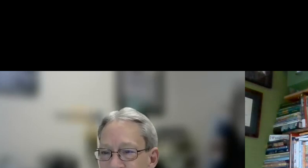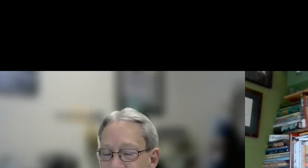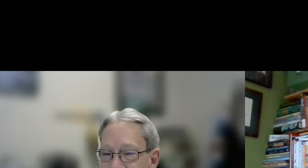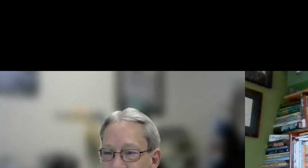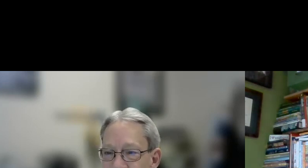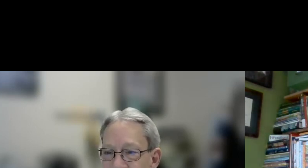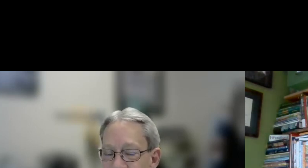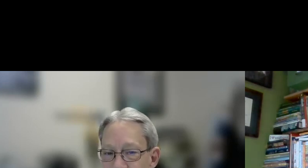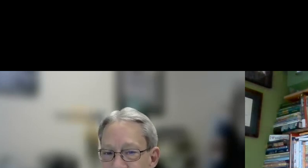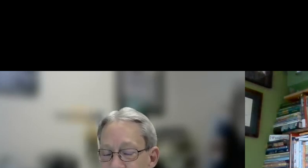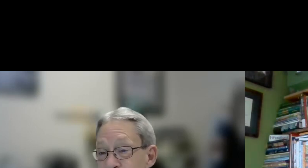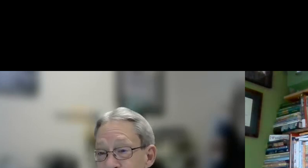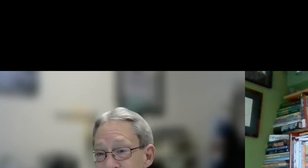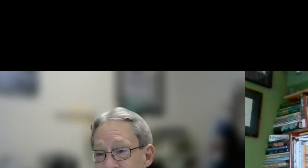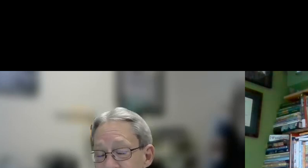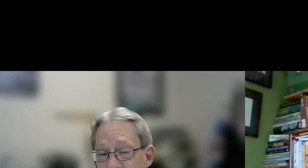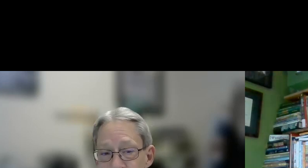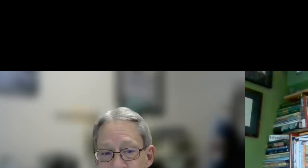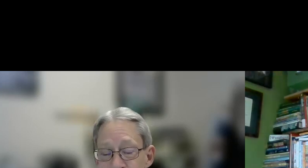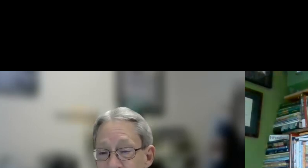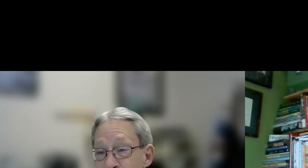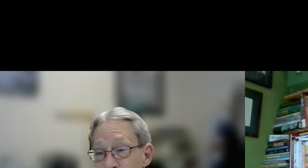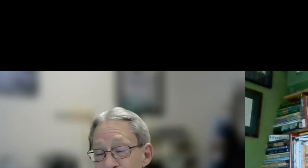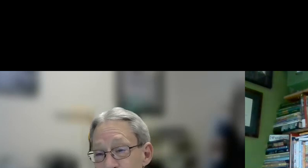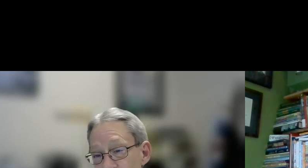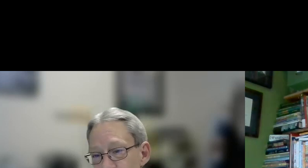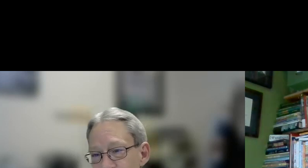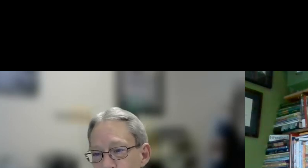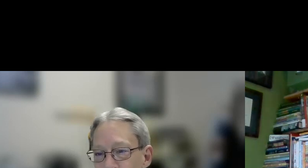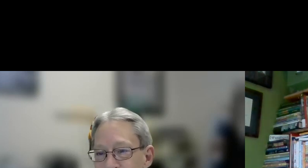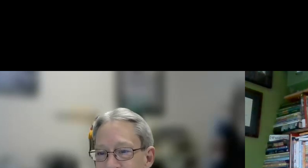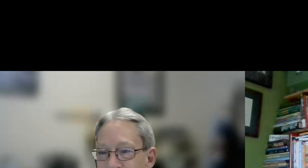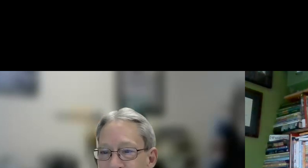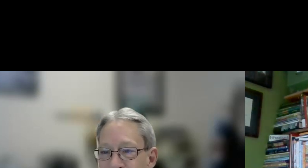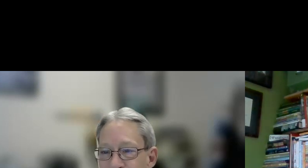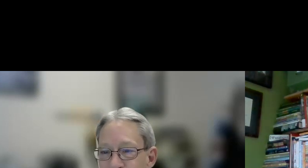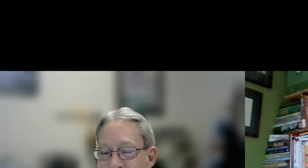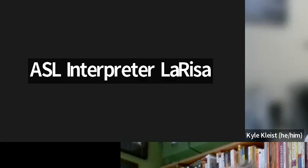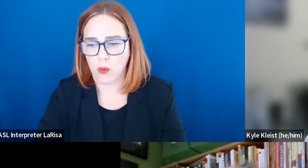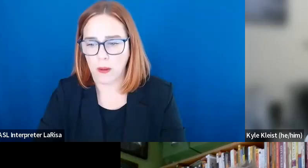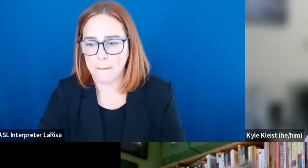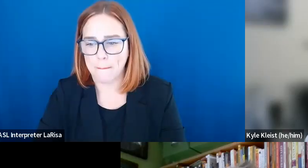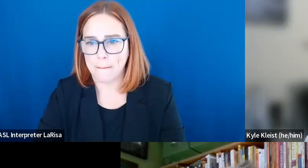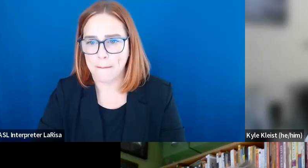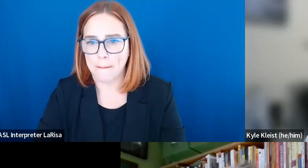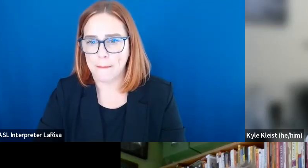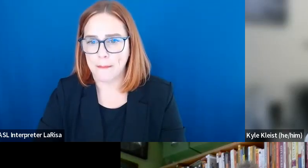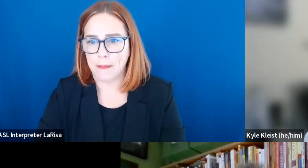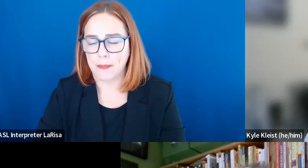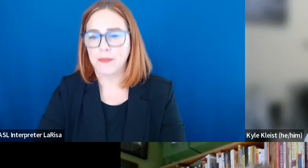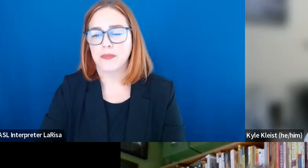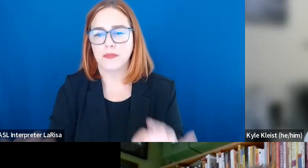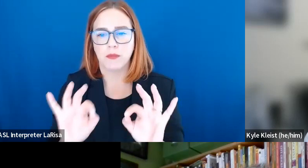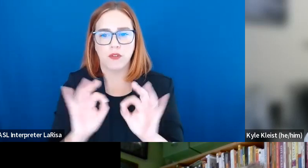those types of things in our trainings. Now I wish I would have recorded it and had it for posterity,